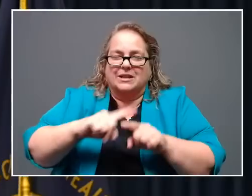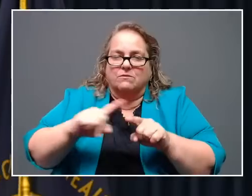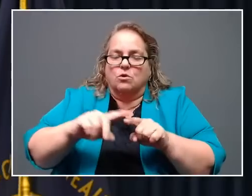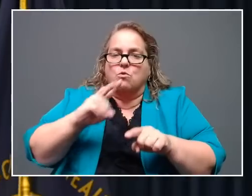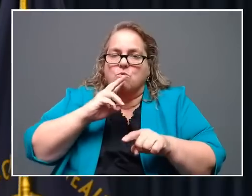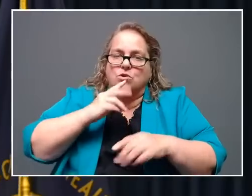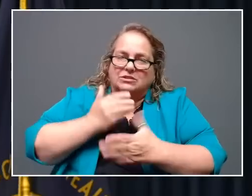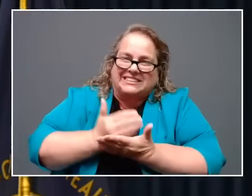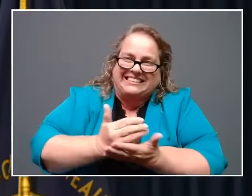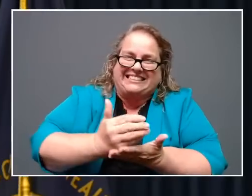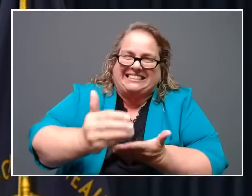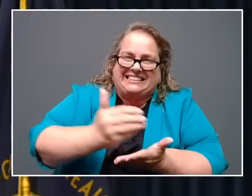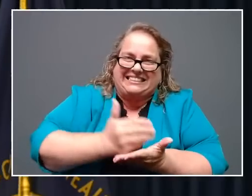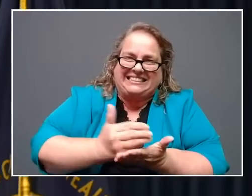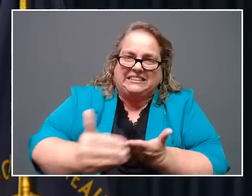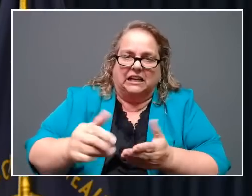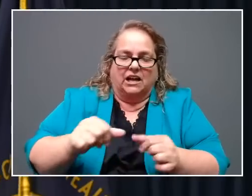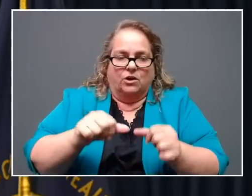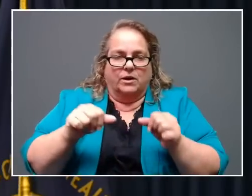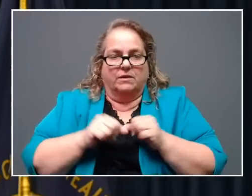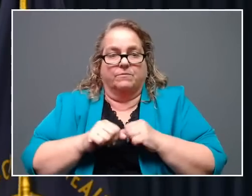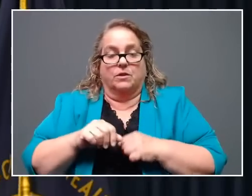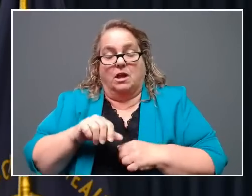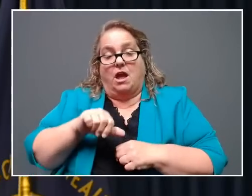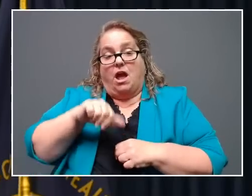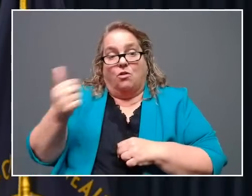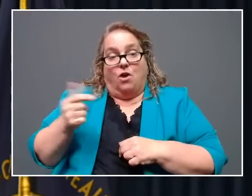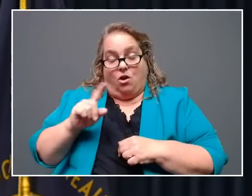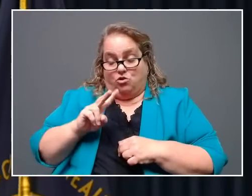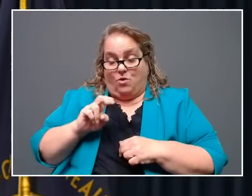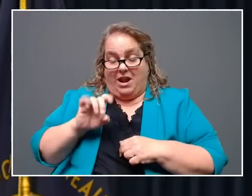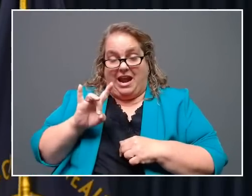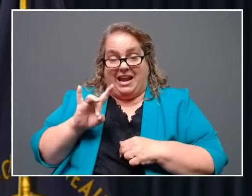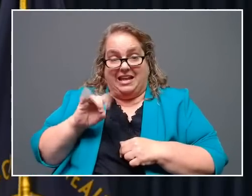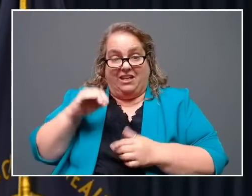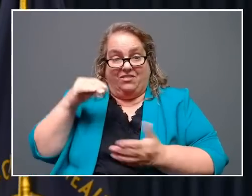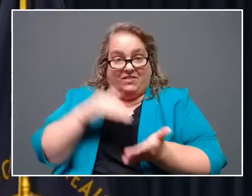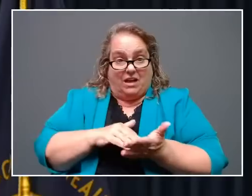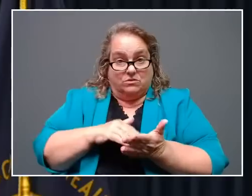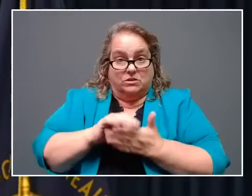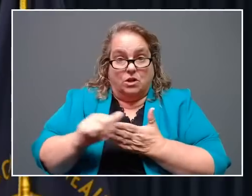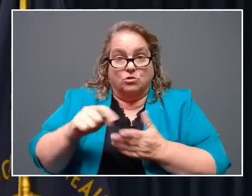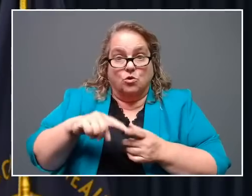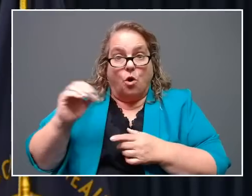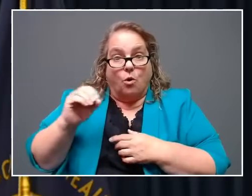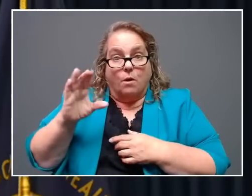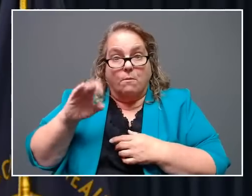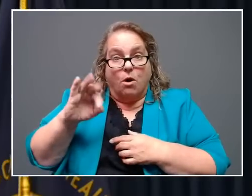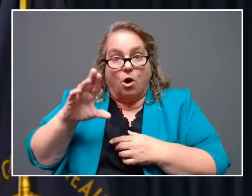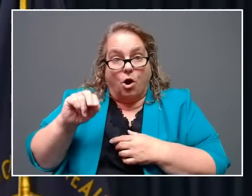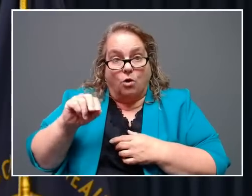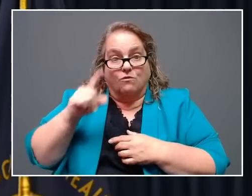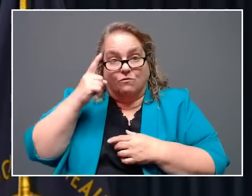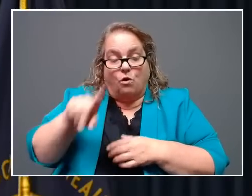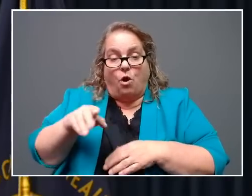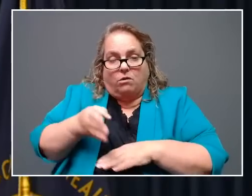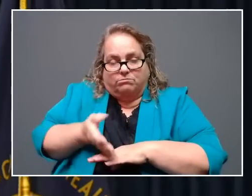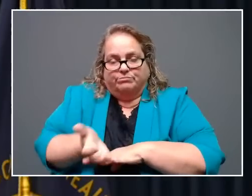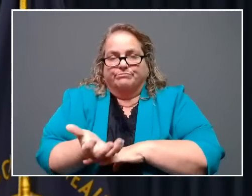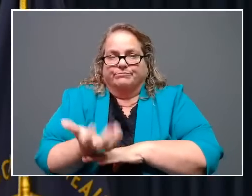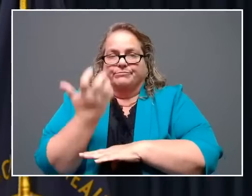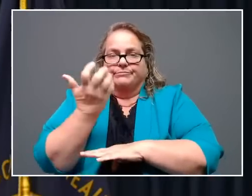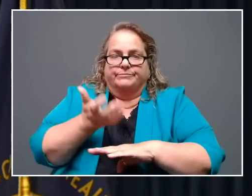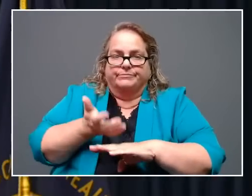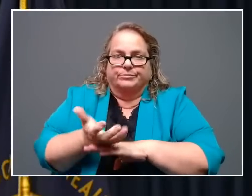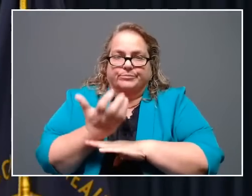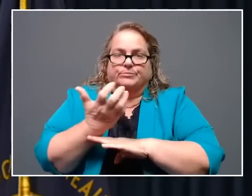$130,192 to the Owensboro River Authority that goes towards replacing a crane bucket wheel loader, and grapple for loading barges with